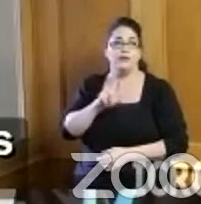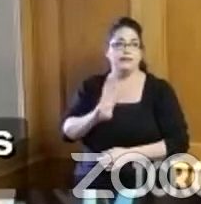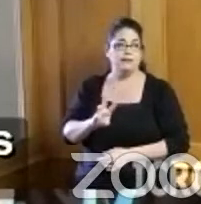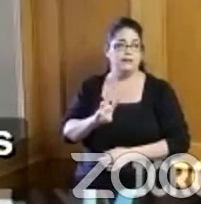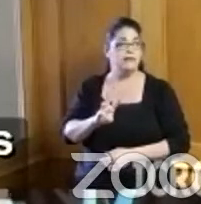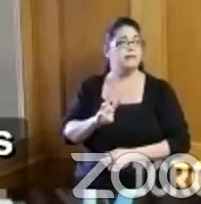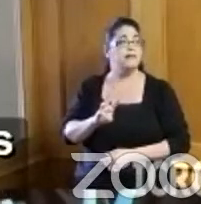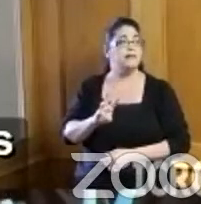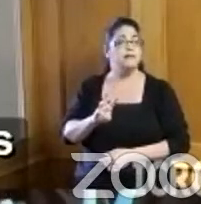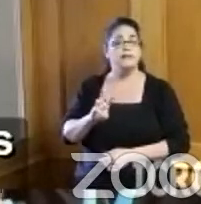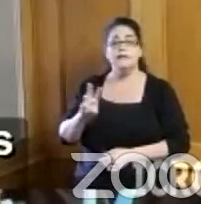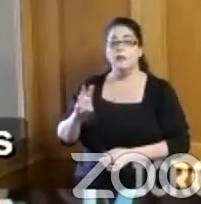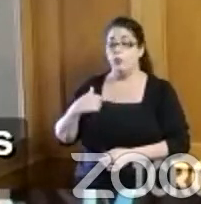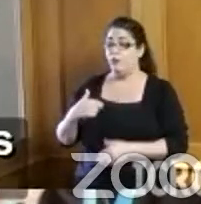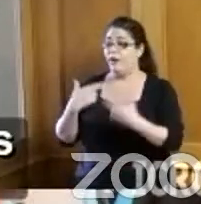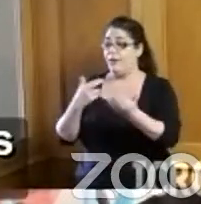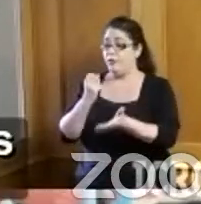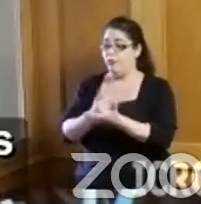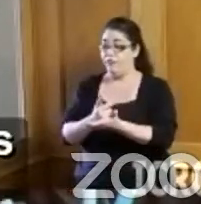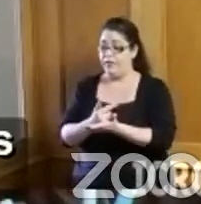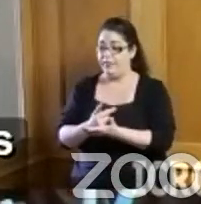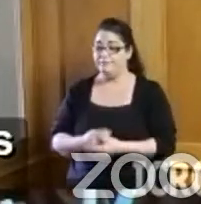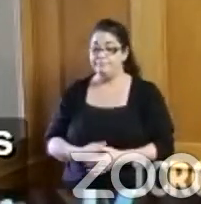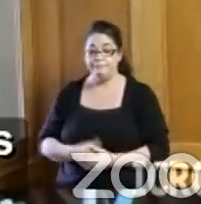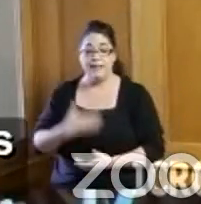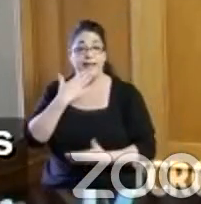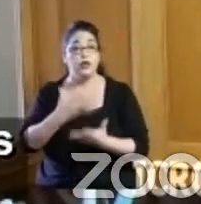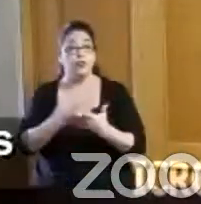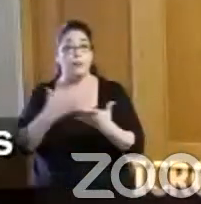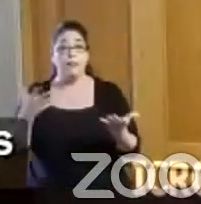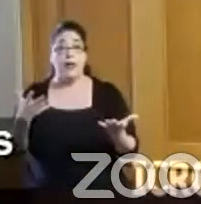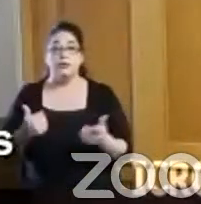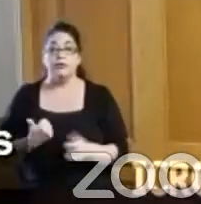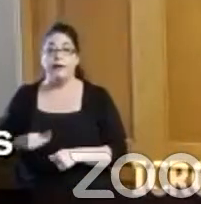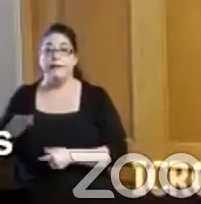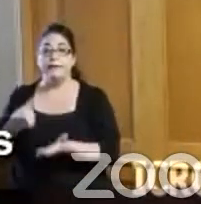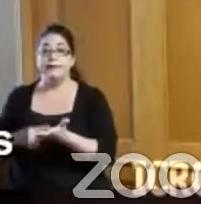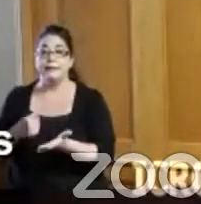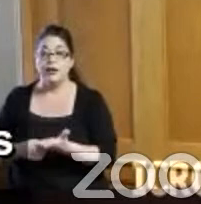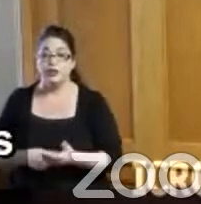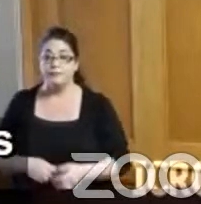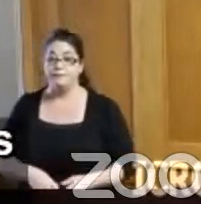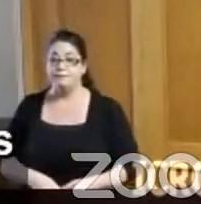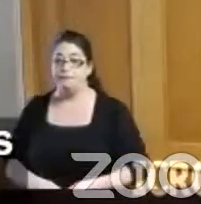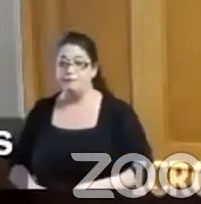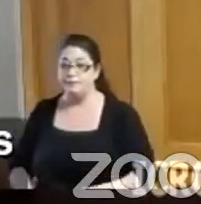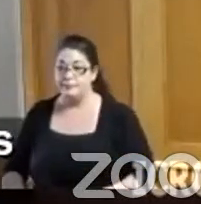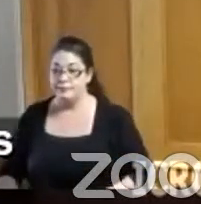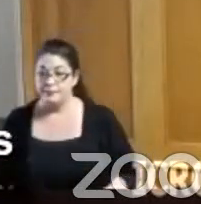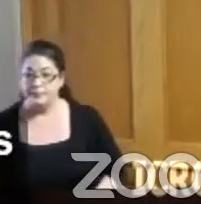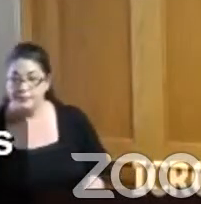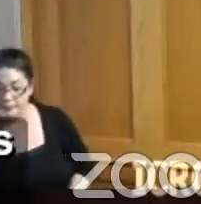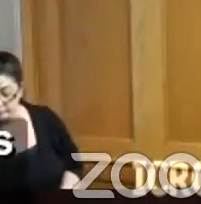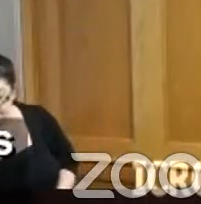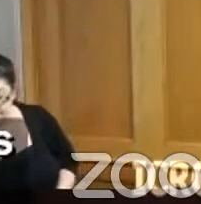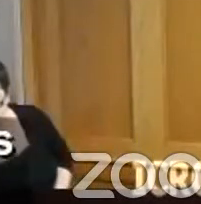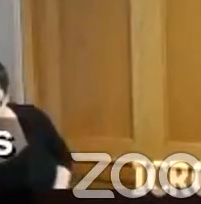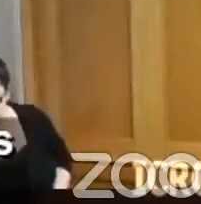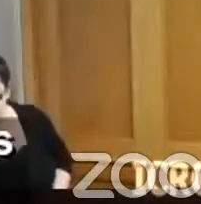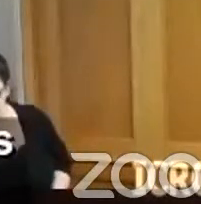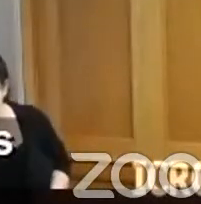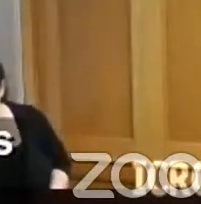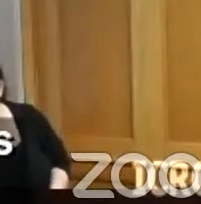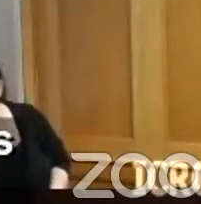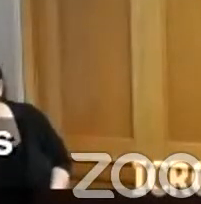$589,326. The administration recommends approval. Thank you so much. Any discussion on that item? Hearing none, I'd like to make a motion to